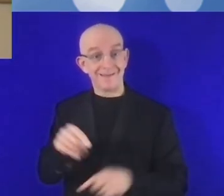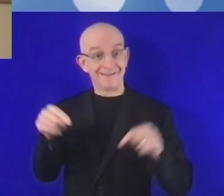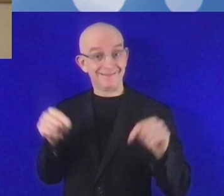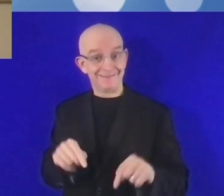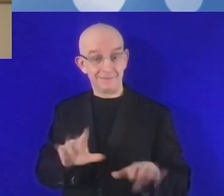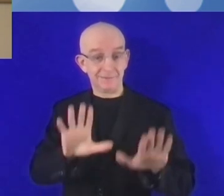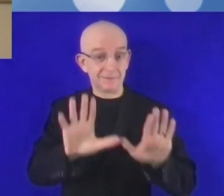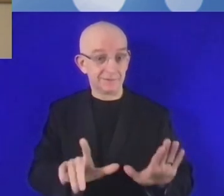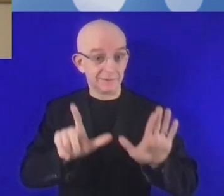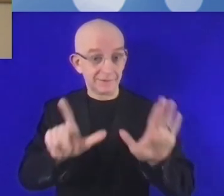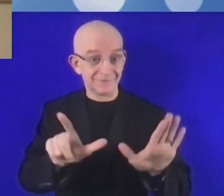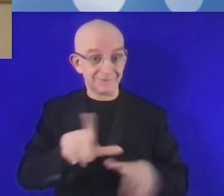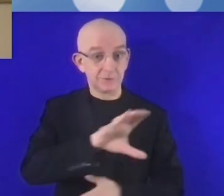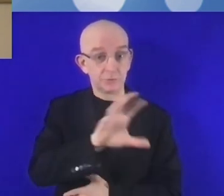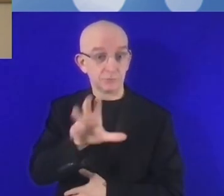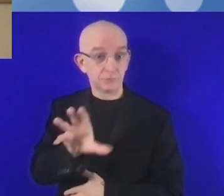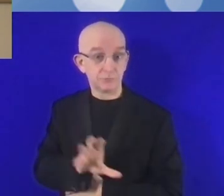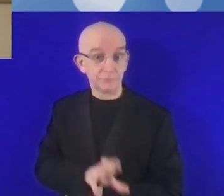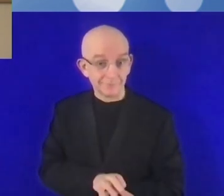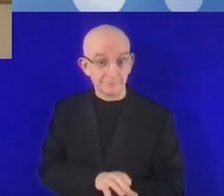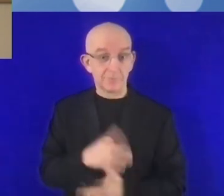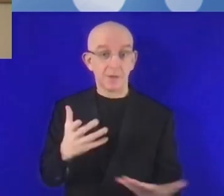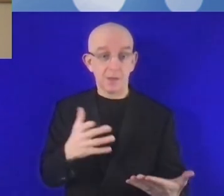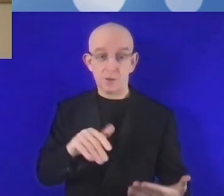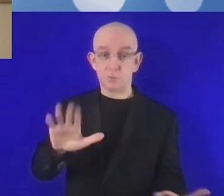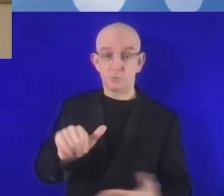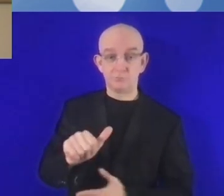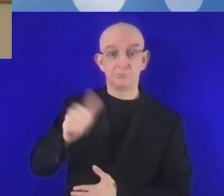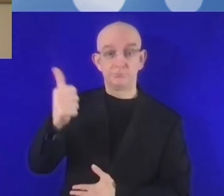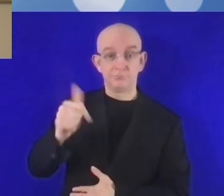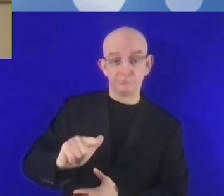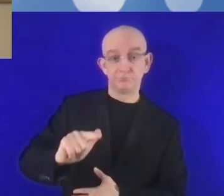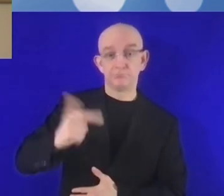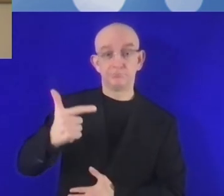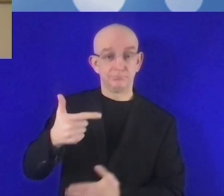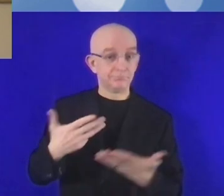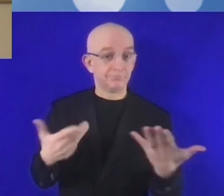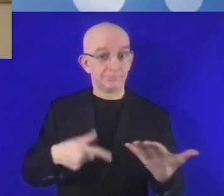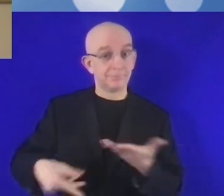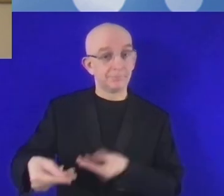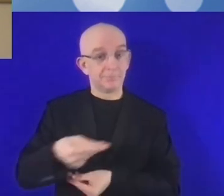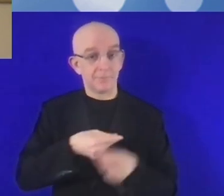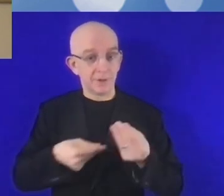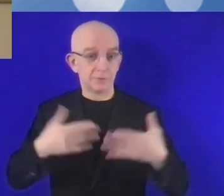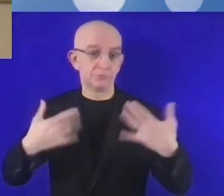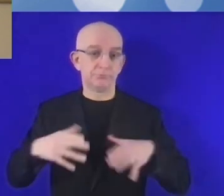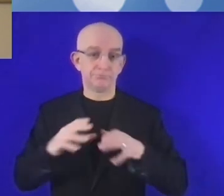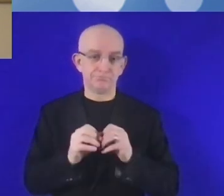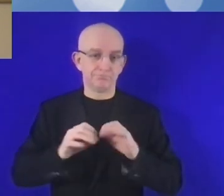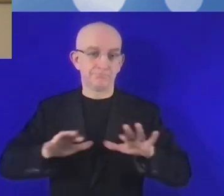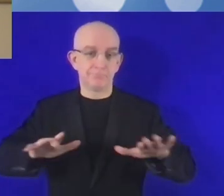cover. And in terms of internet connectivity to these customers, you know, over time. And I think for many, it will